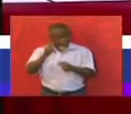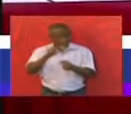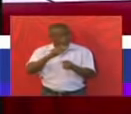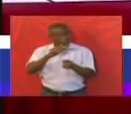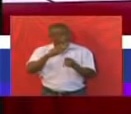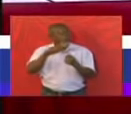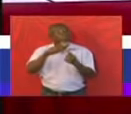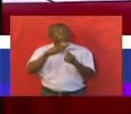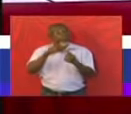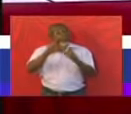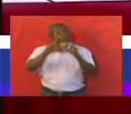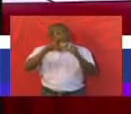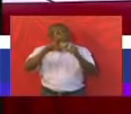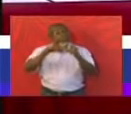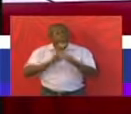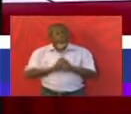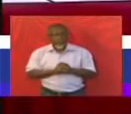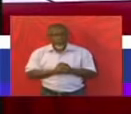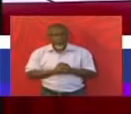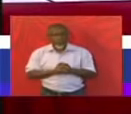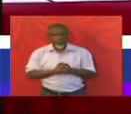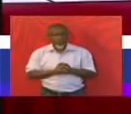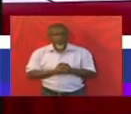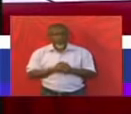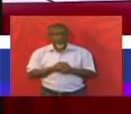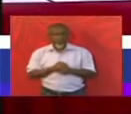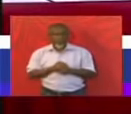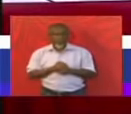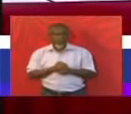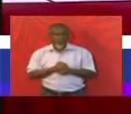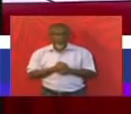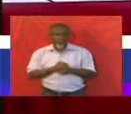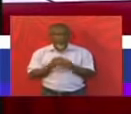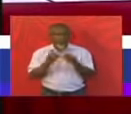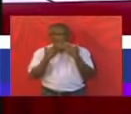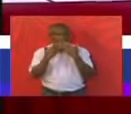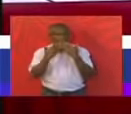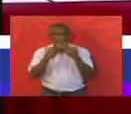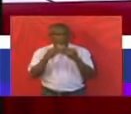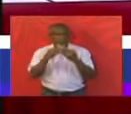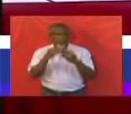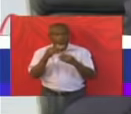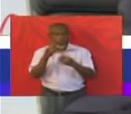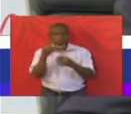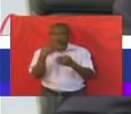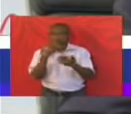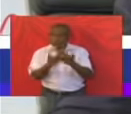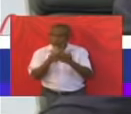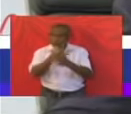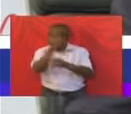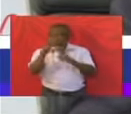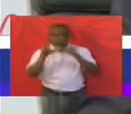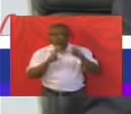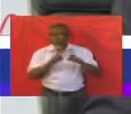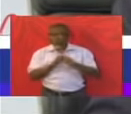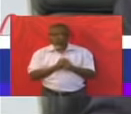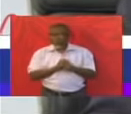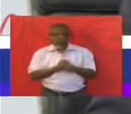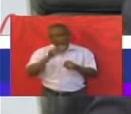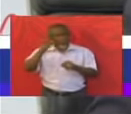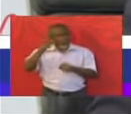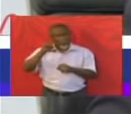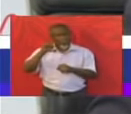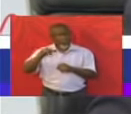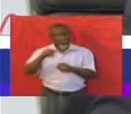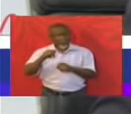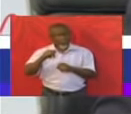Yeah, I'll go ahead and take the first question out. Please. Yes, thanks. Okay, thank you very much for that. Very good question again. So